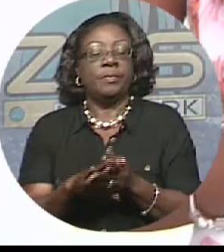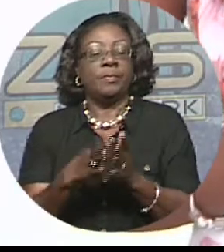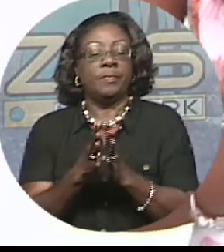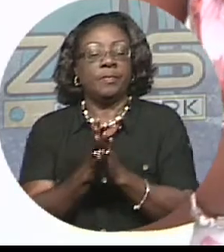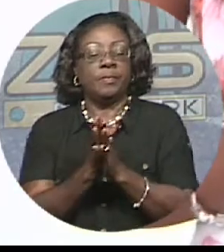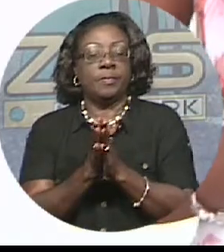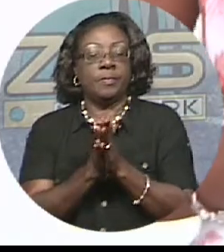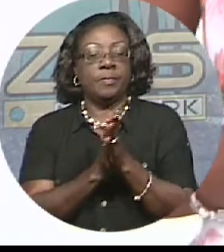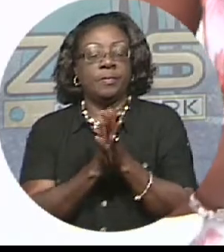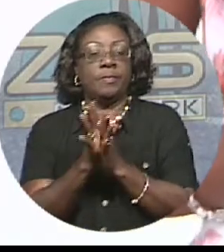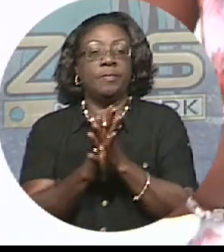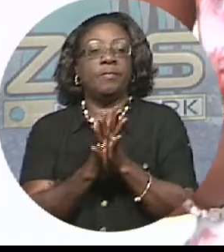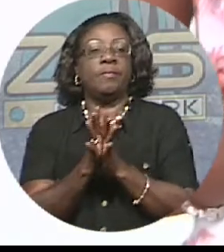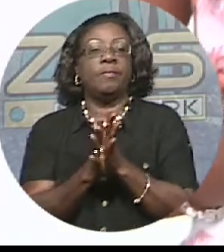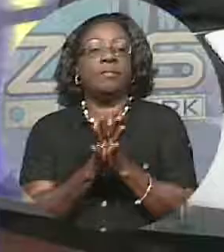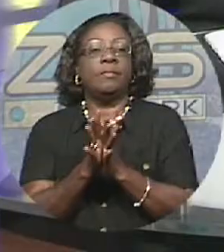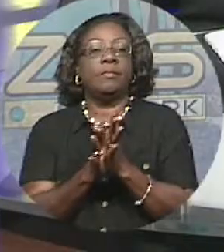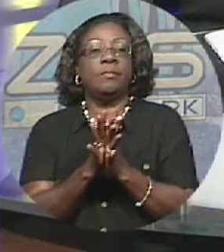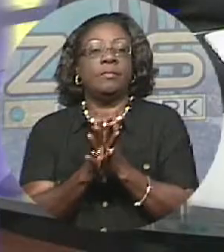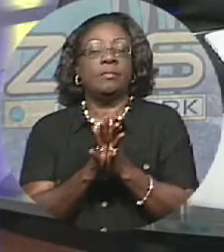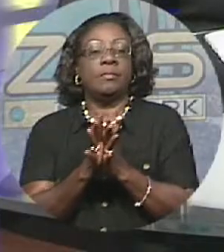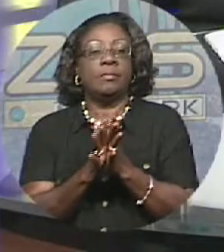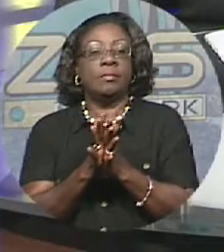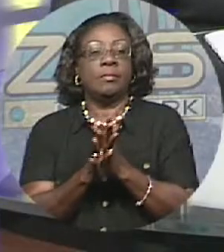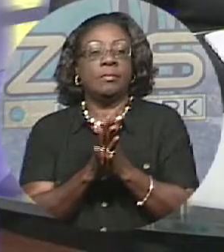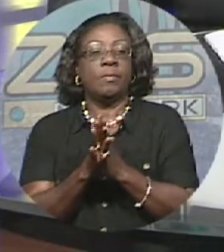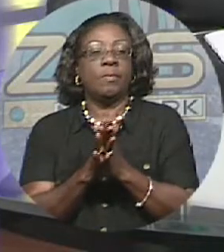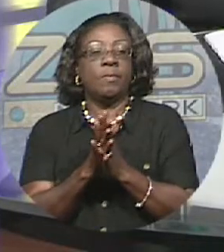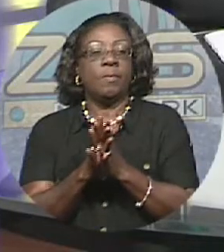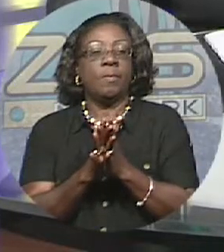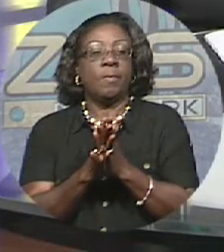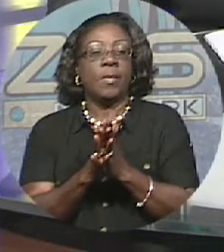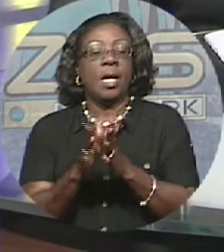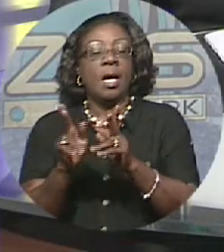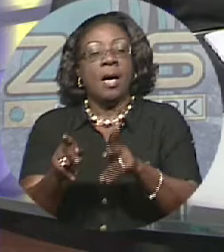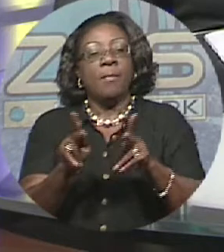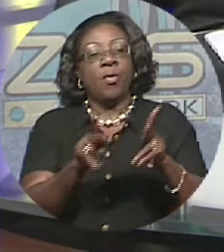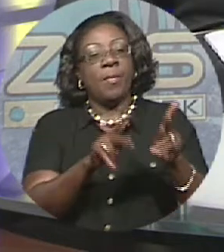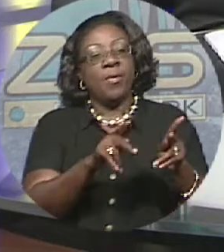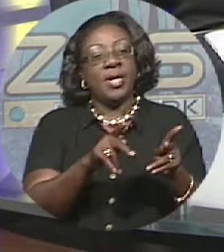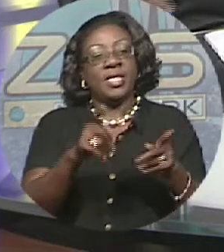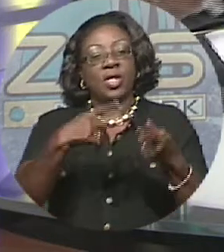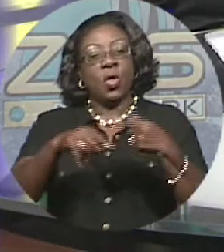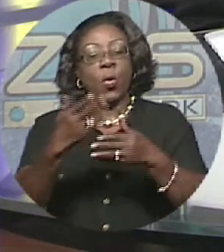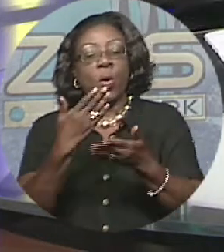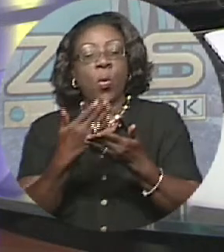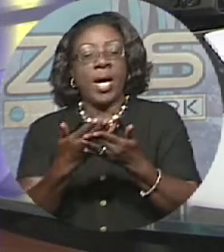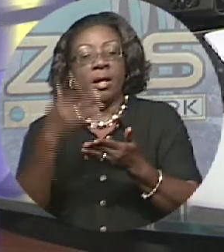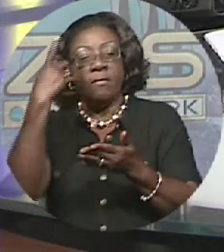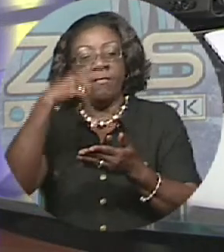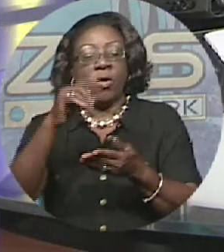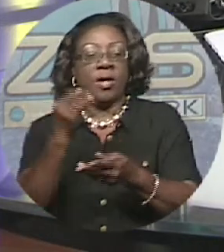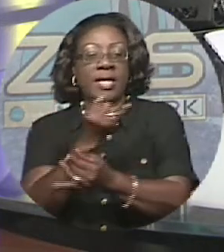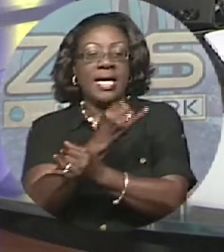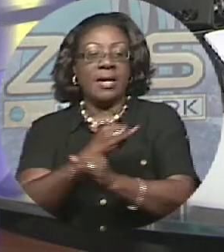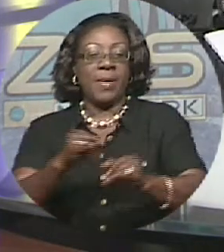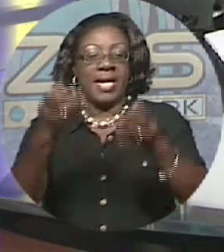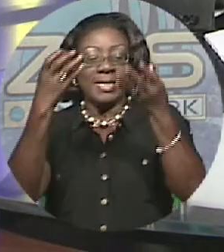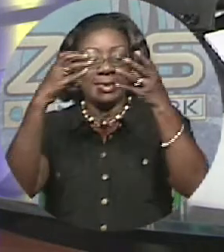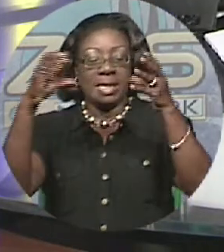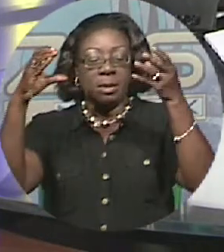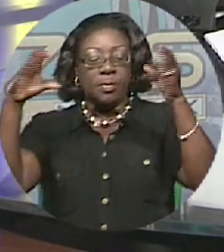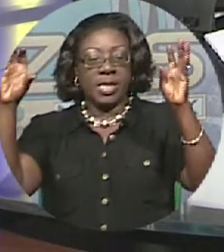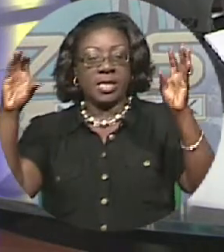Charisma Robinson, ZNS Network News. In other news this evening, preparations are going well for the country's 41st Independence